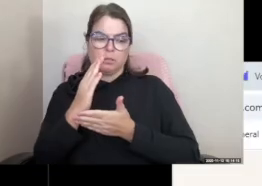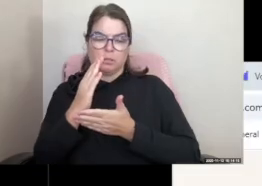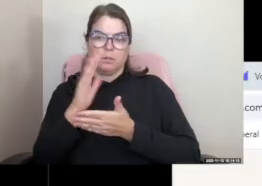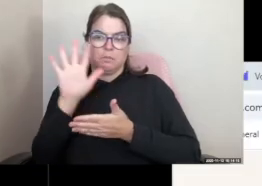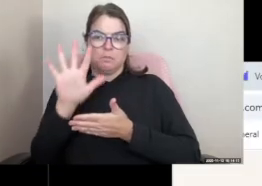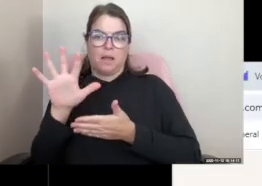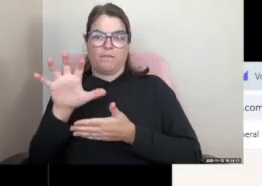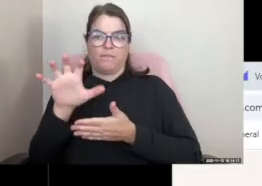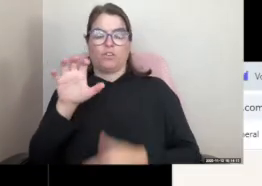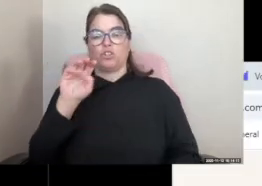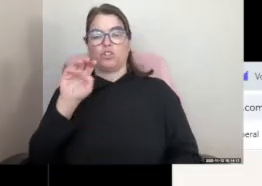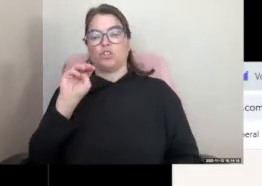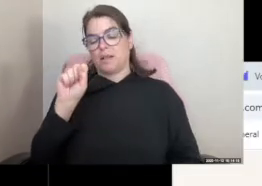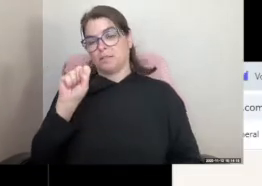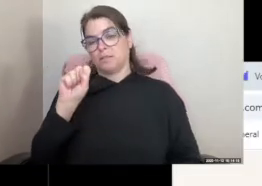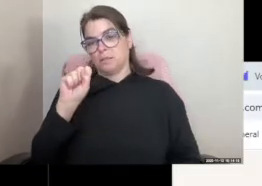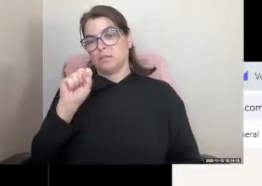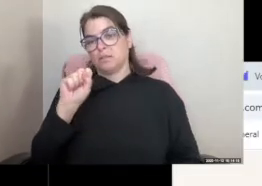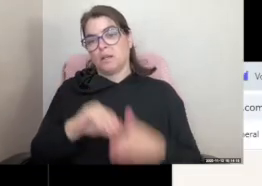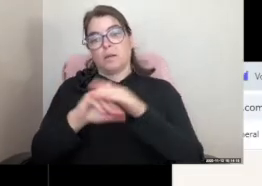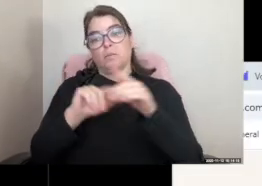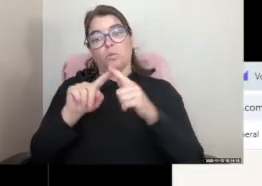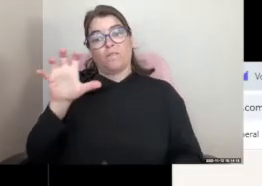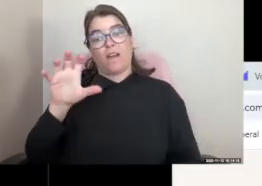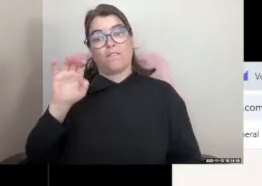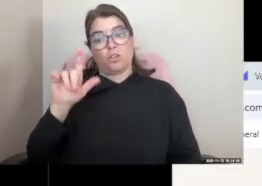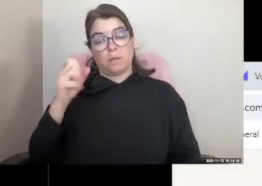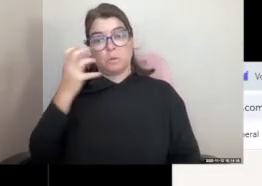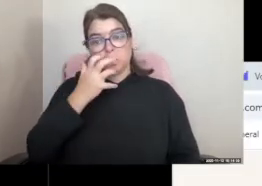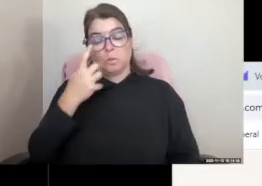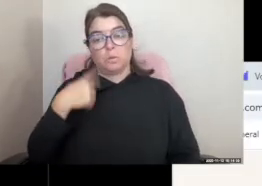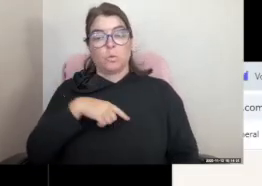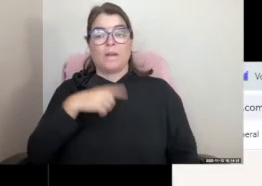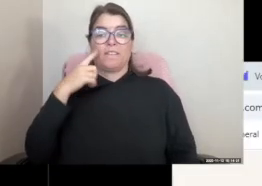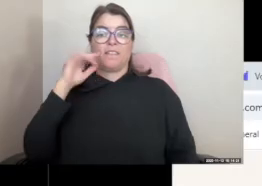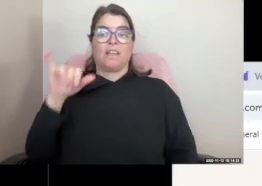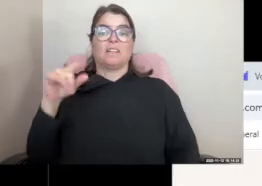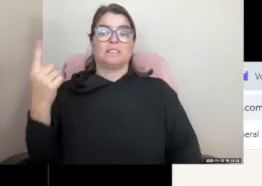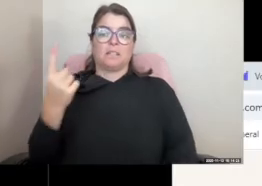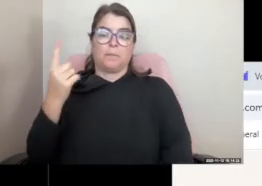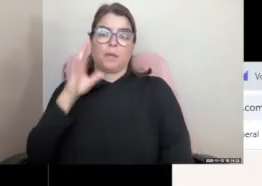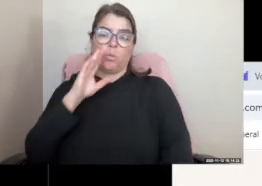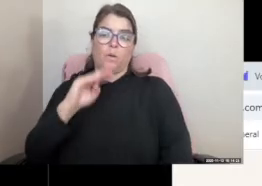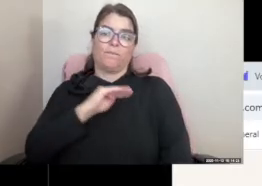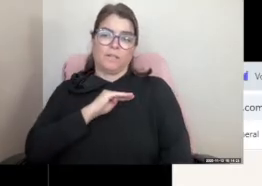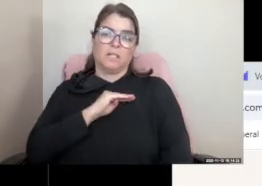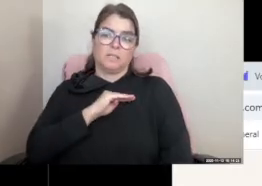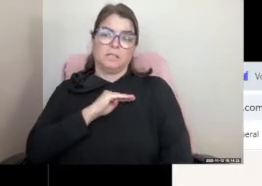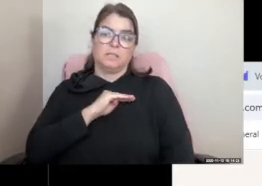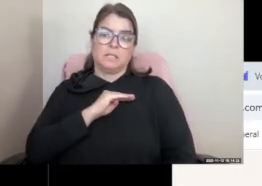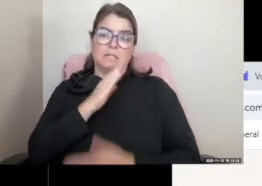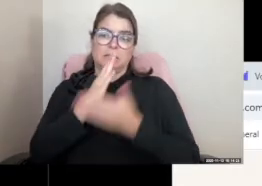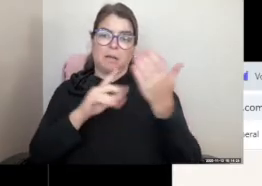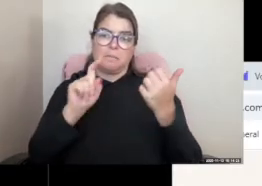we're looking at some modeling and simulations and some initial field work that's